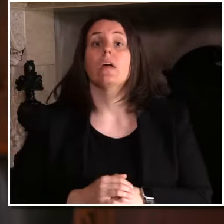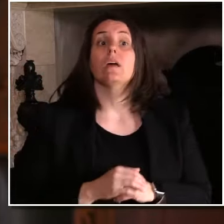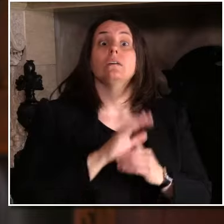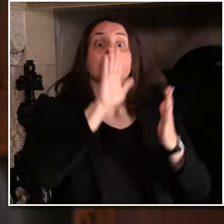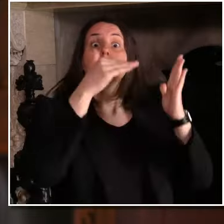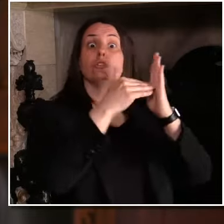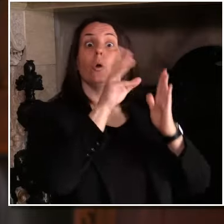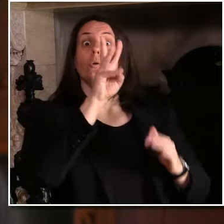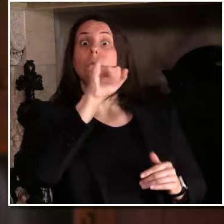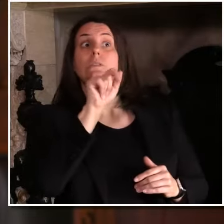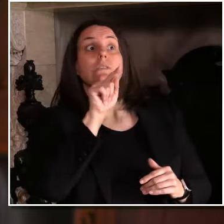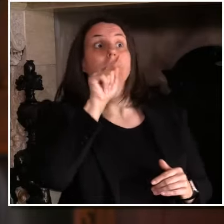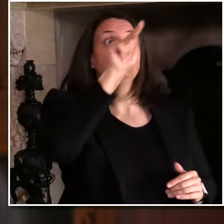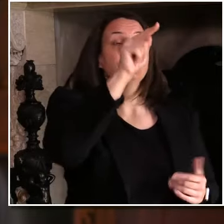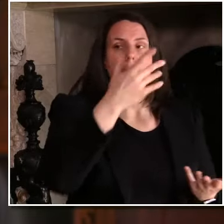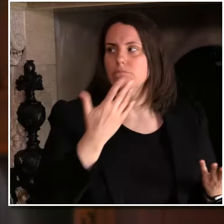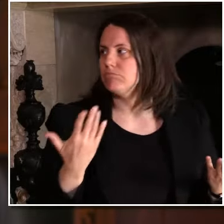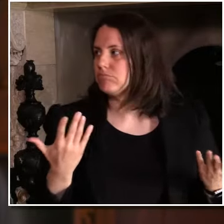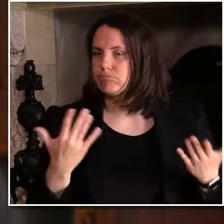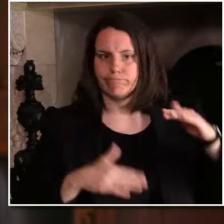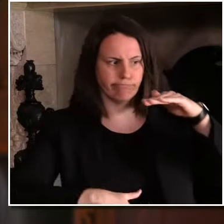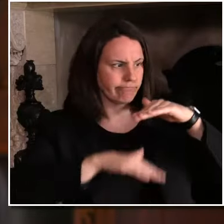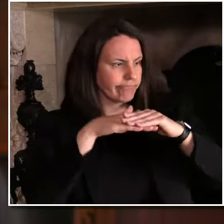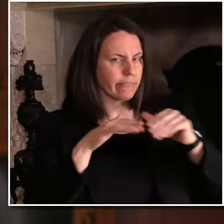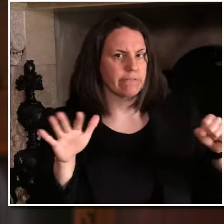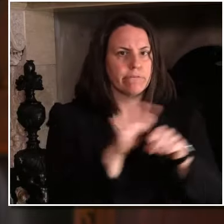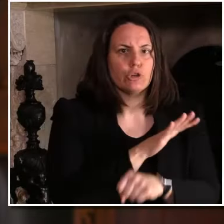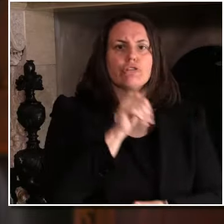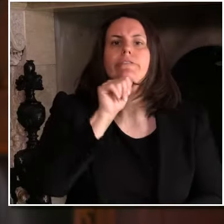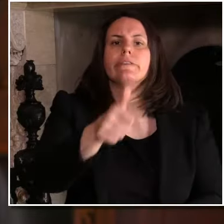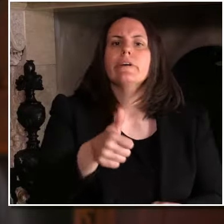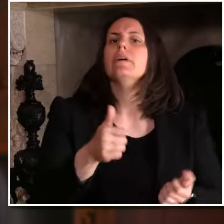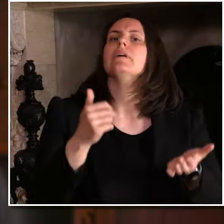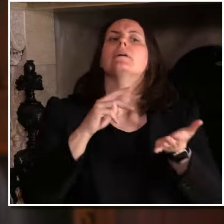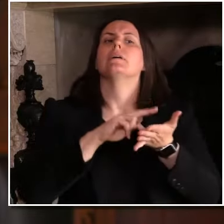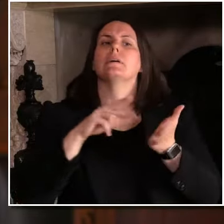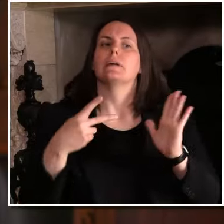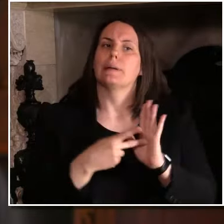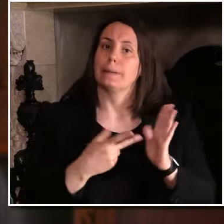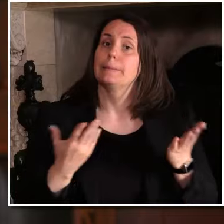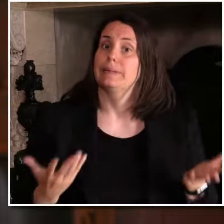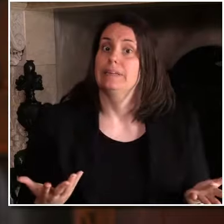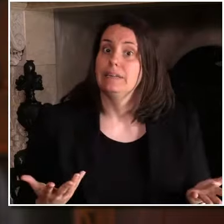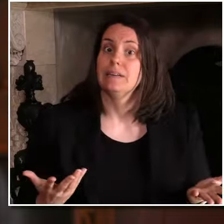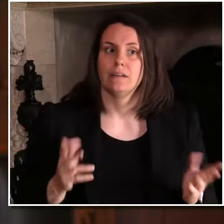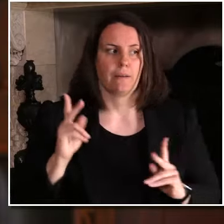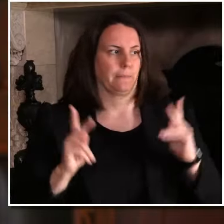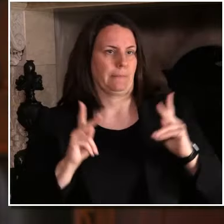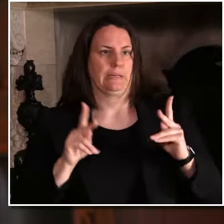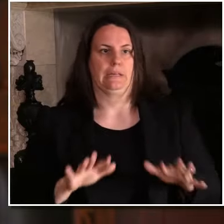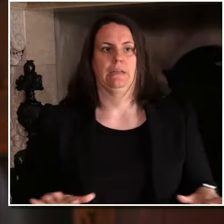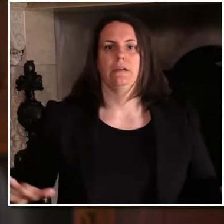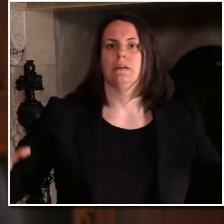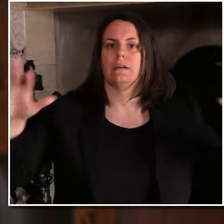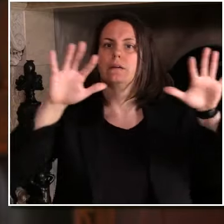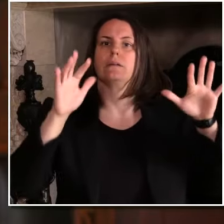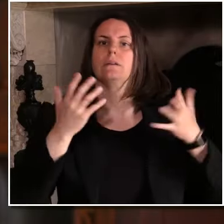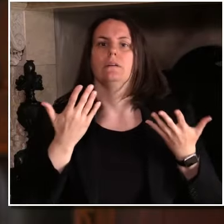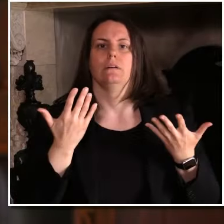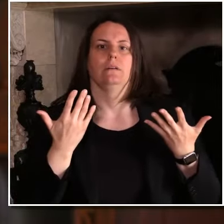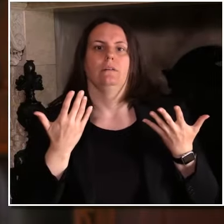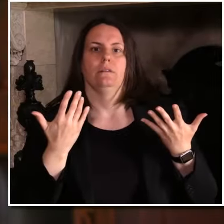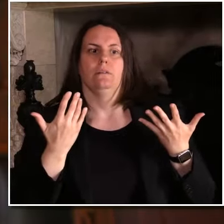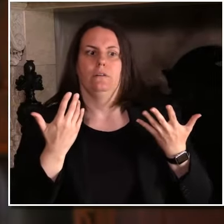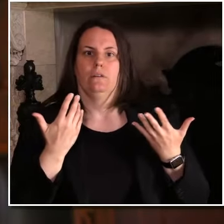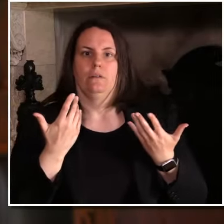to turn the dial, to move forward, to be able to have the capacity that we need should we see a surge in the future. And as it relates to